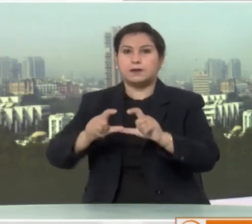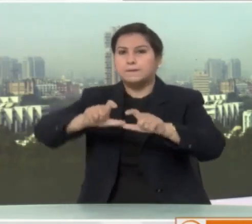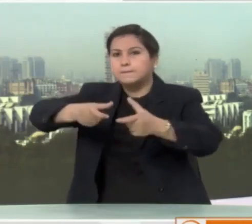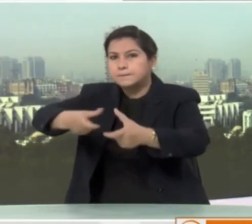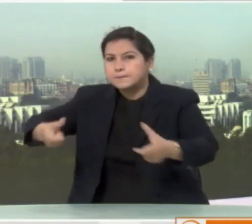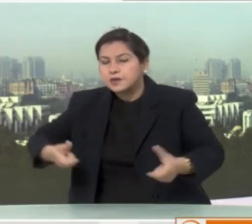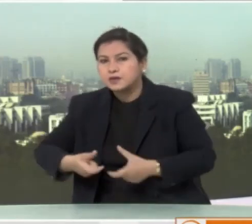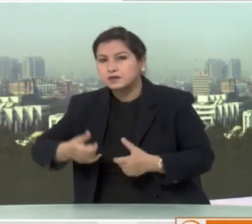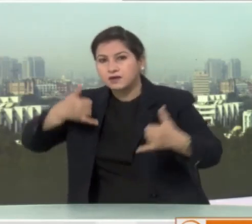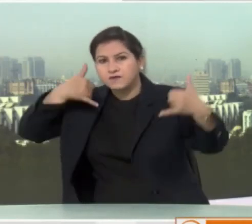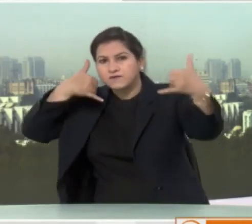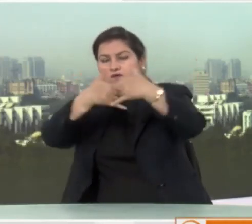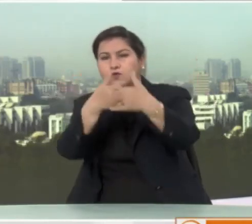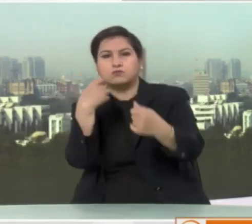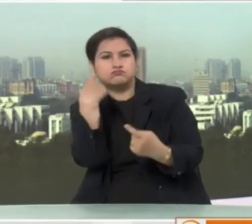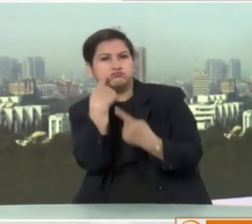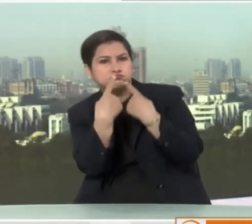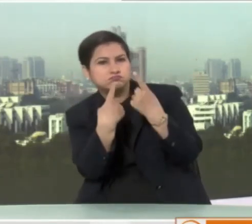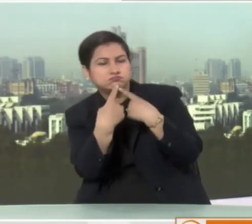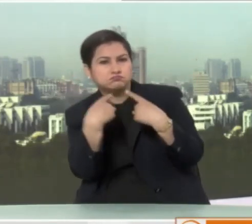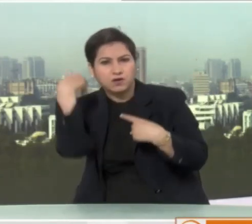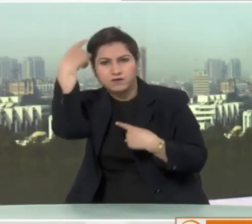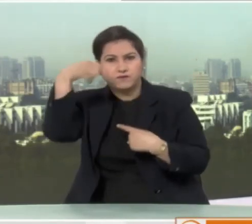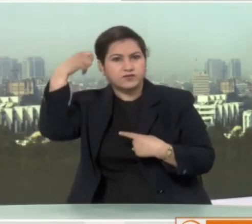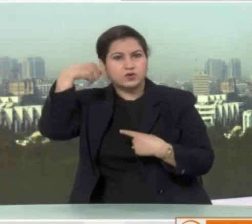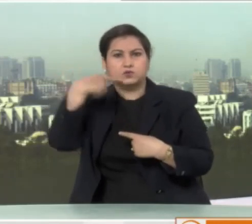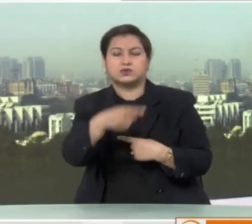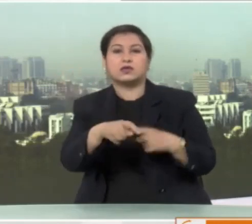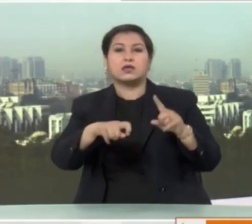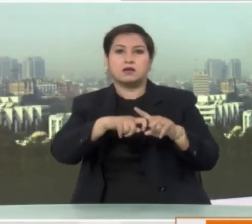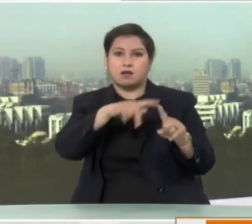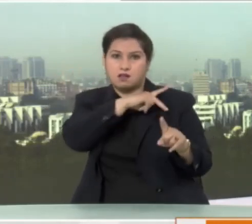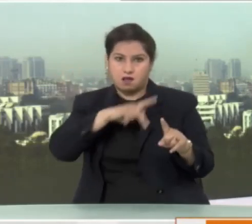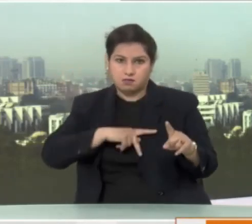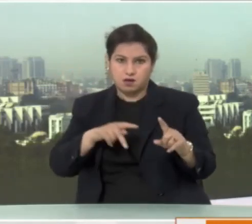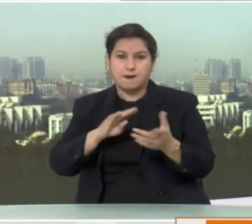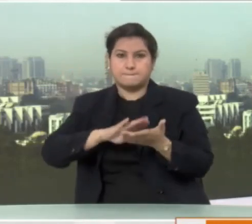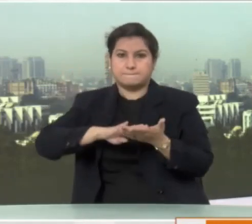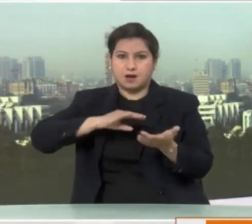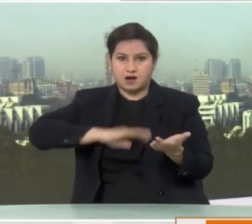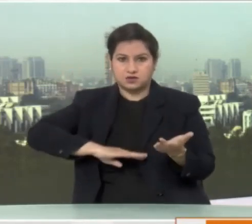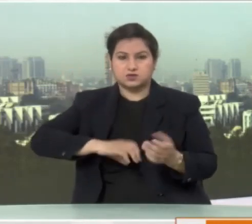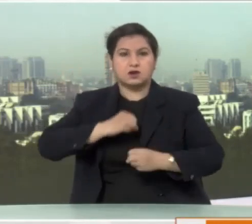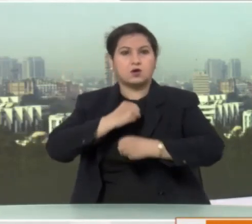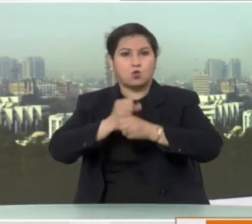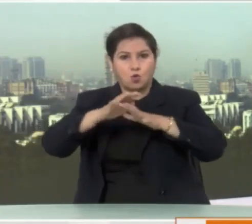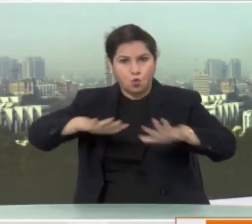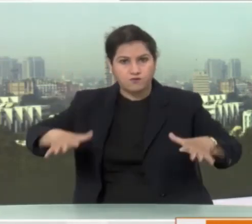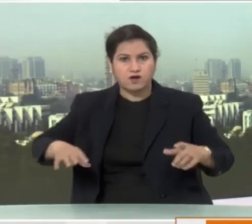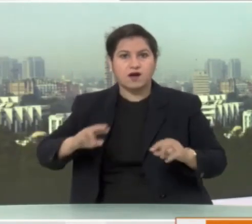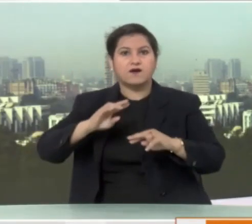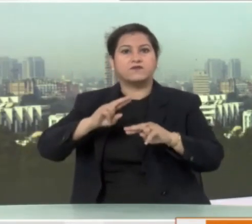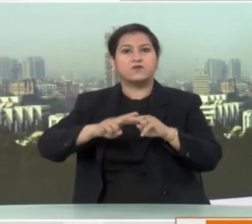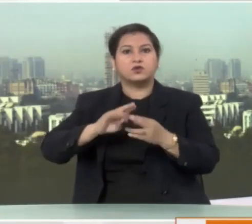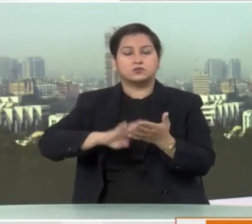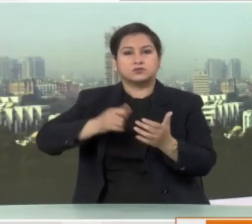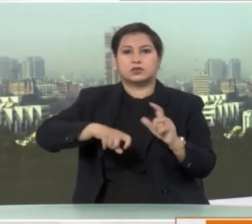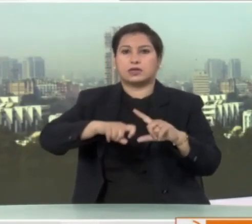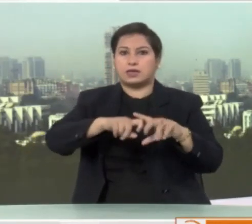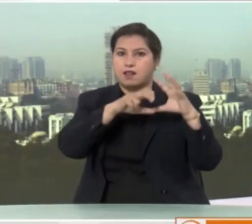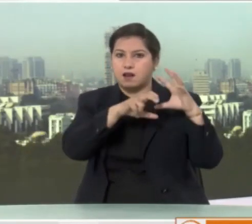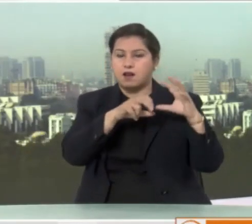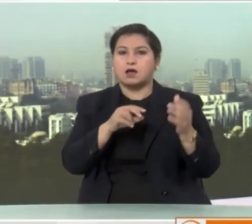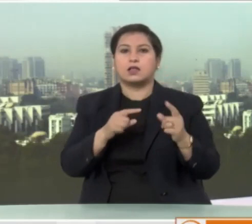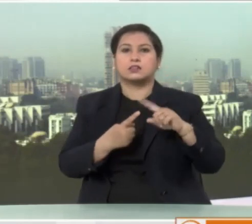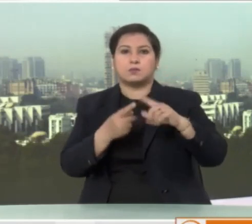video conferencing with Chief Ministers of Karnataka, Maharashtra, Goa and Forest Ministers of Kerala, Tamil Nadu